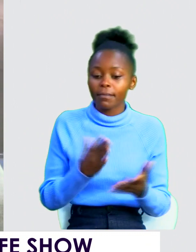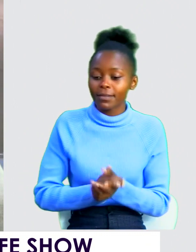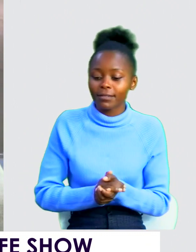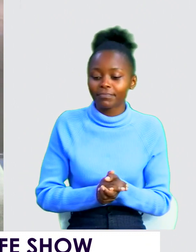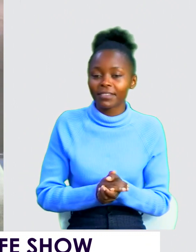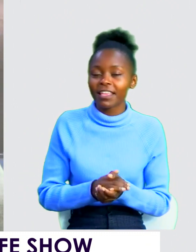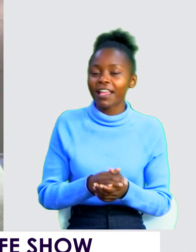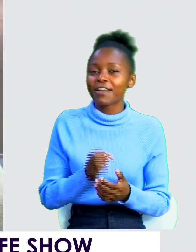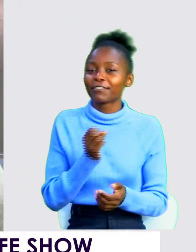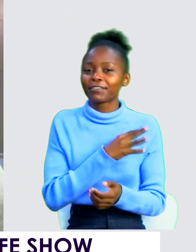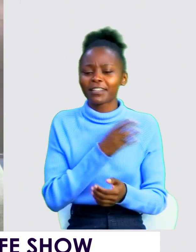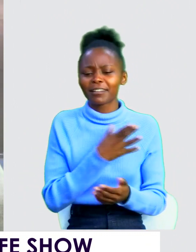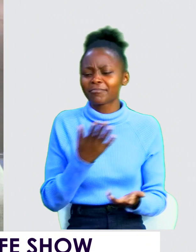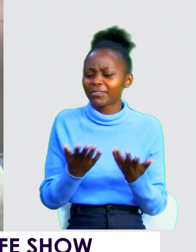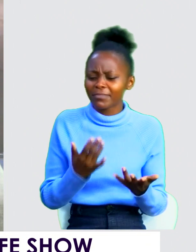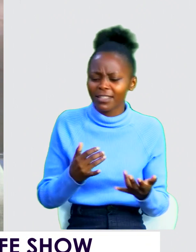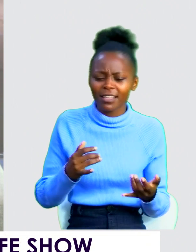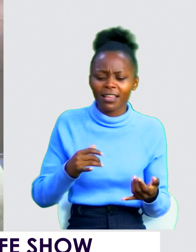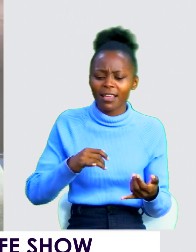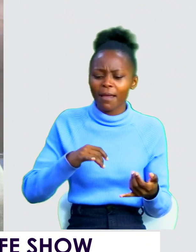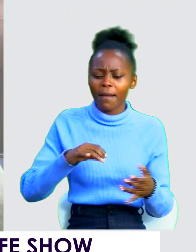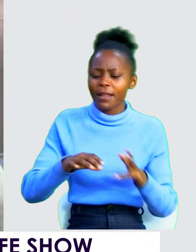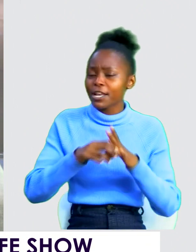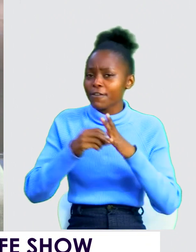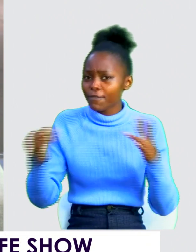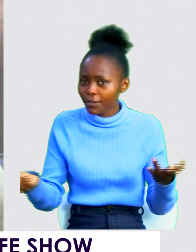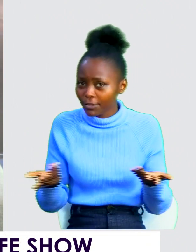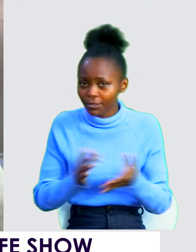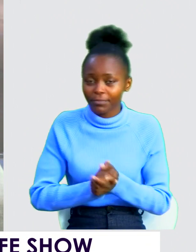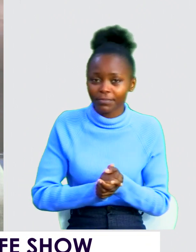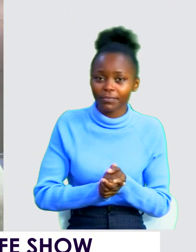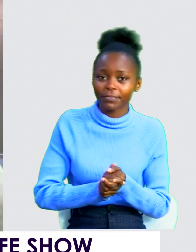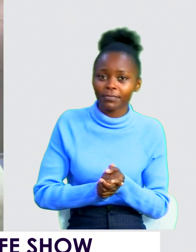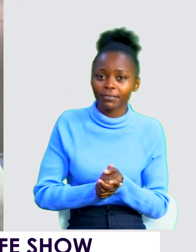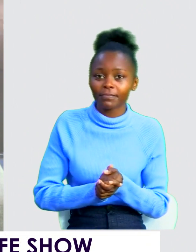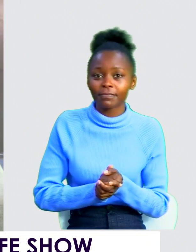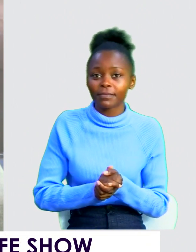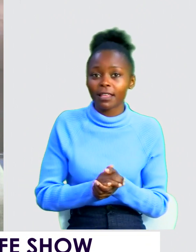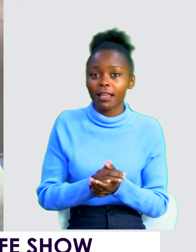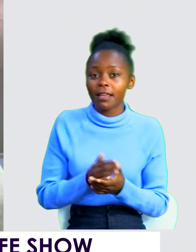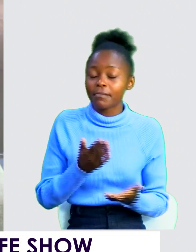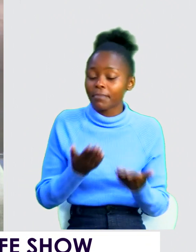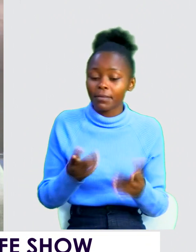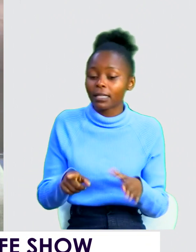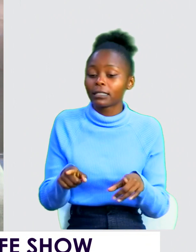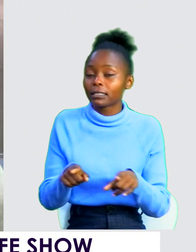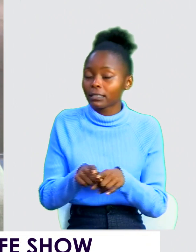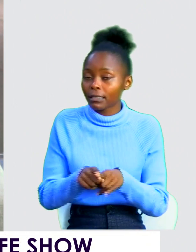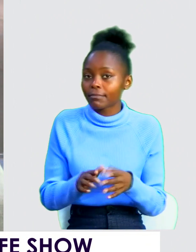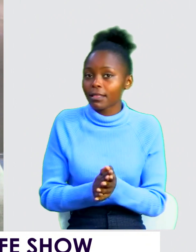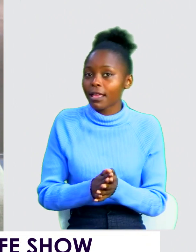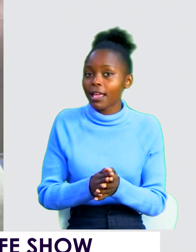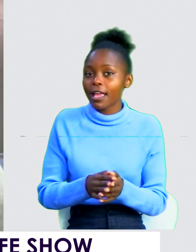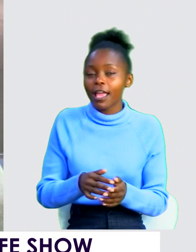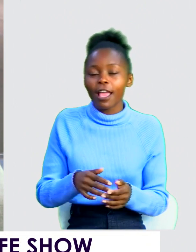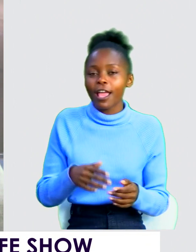girlfriend or a wife, or being divorced. They fear it, they dread it, or they just fear betrayal and rejection. There